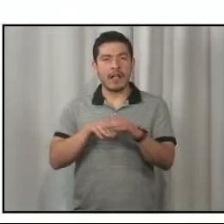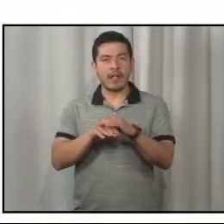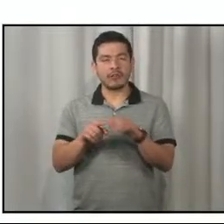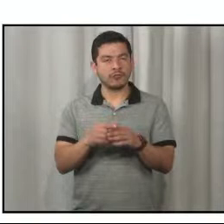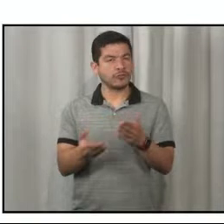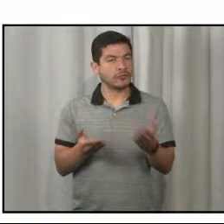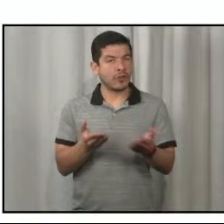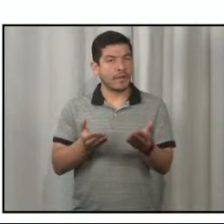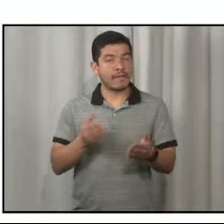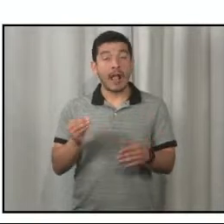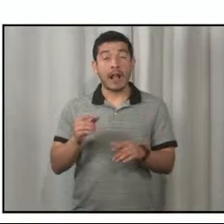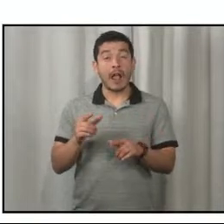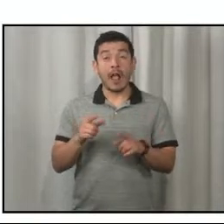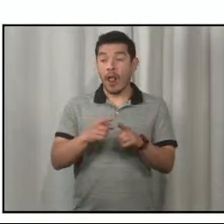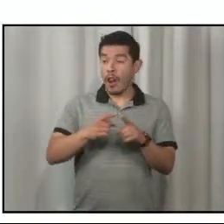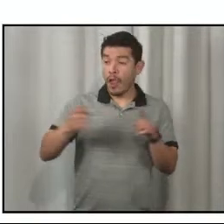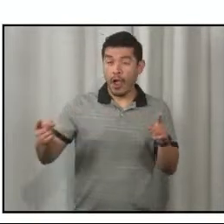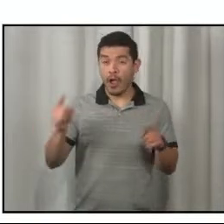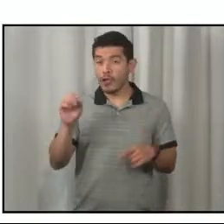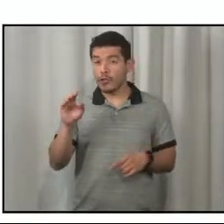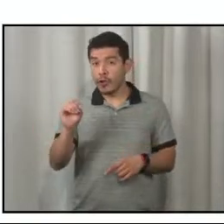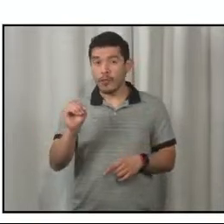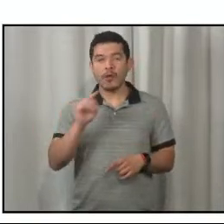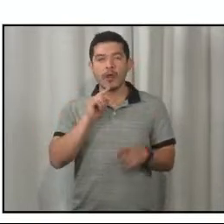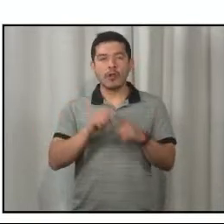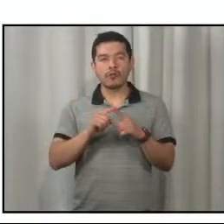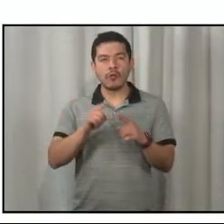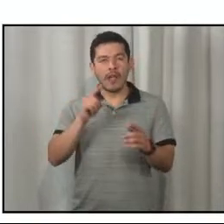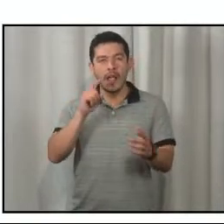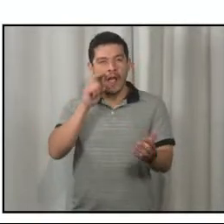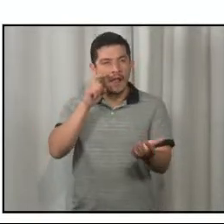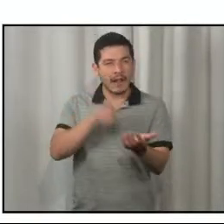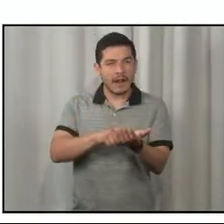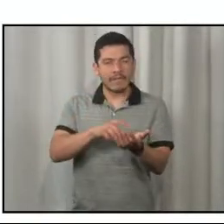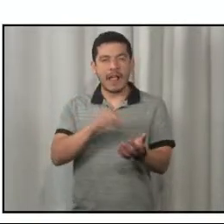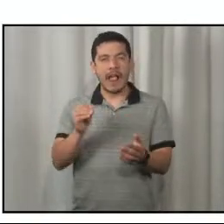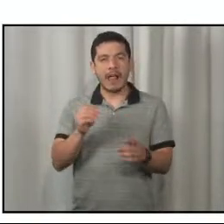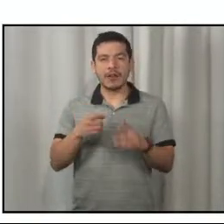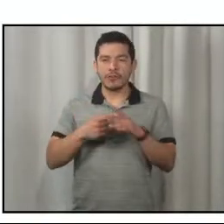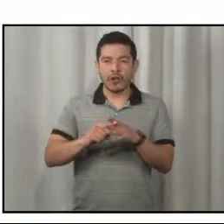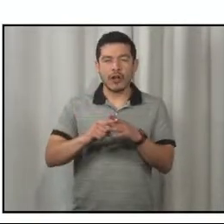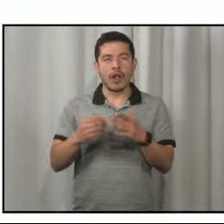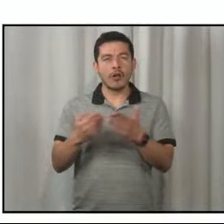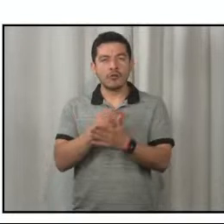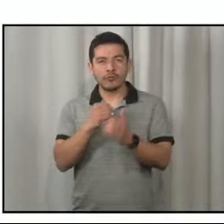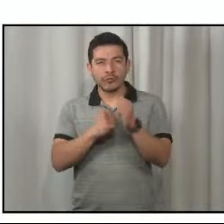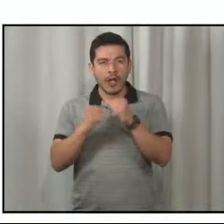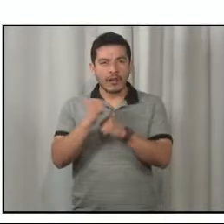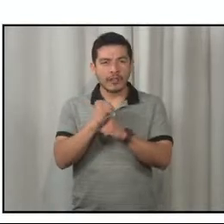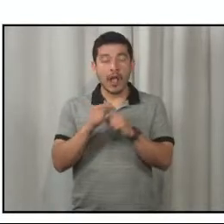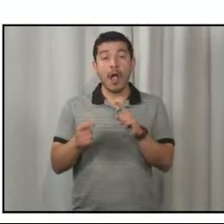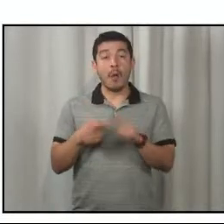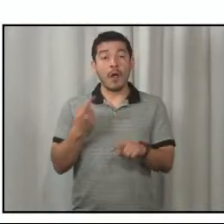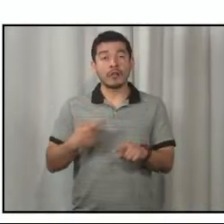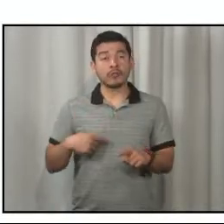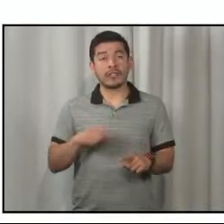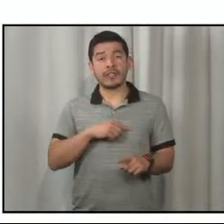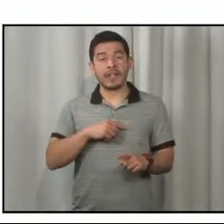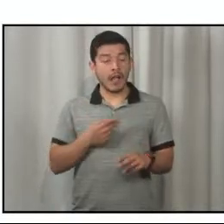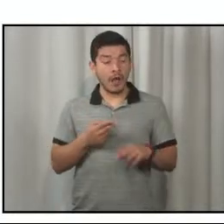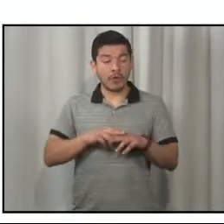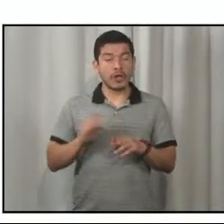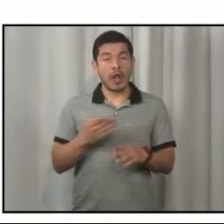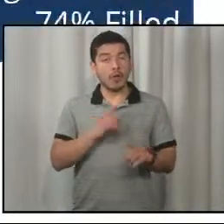long term, it's really to identify and implement prevention strategies. So once we've increased our responses, how do we